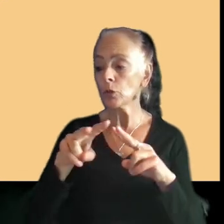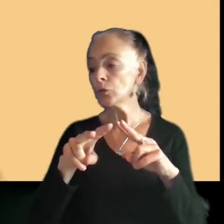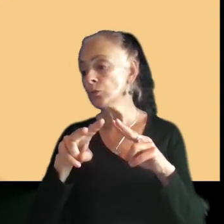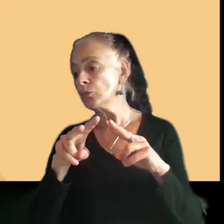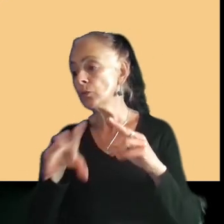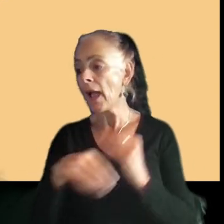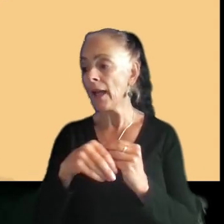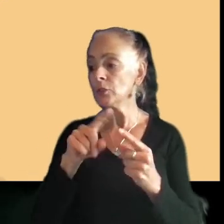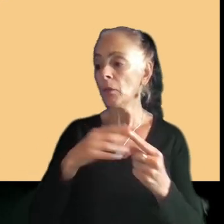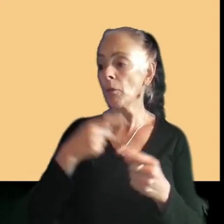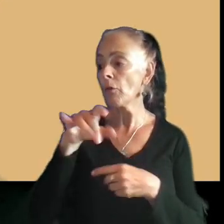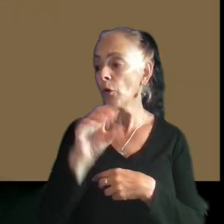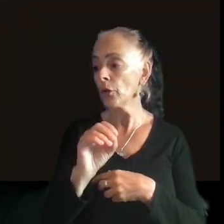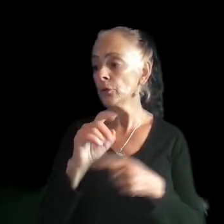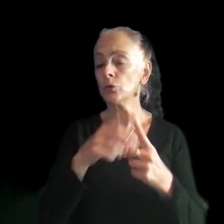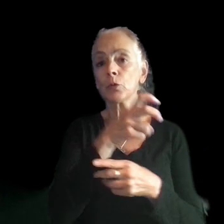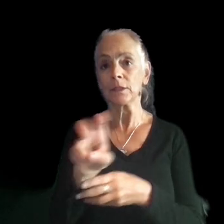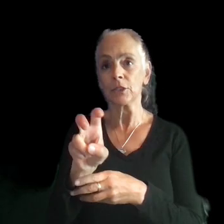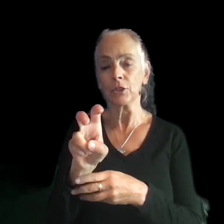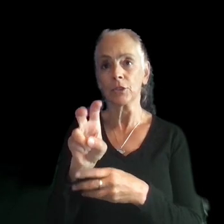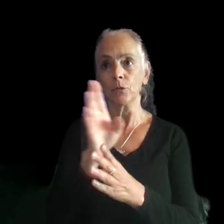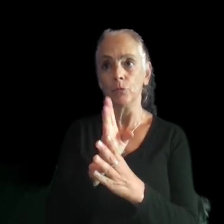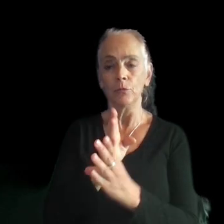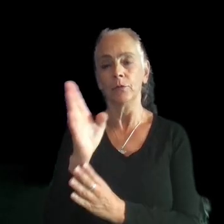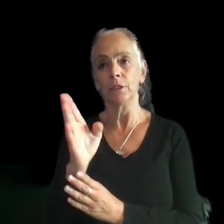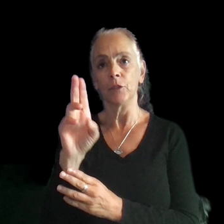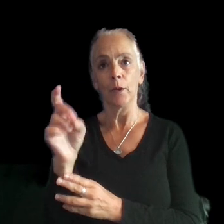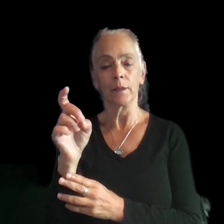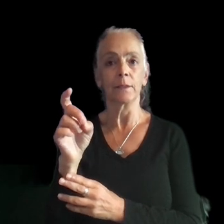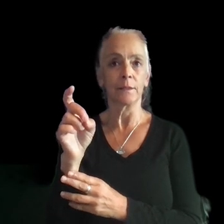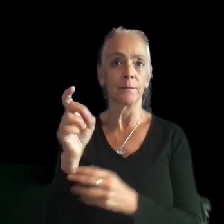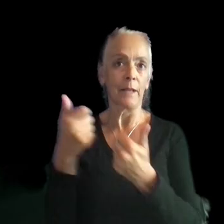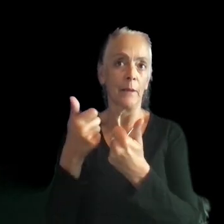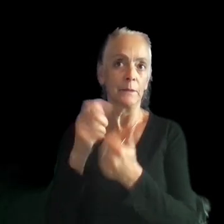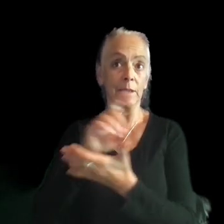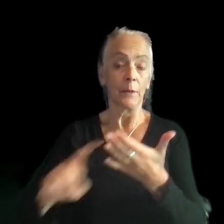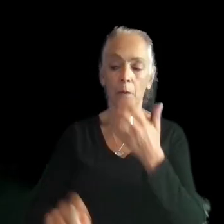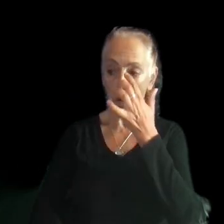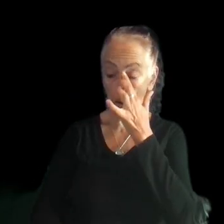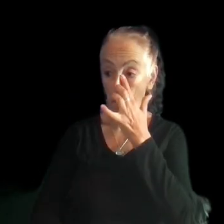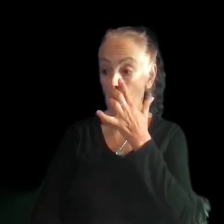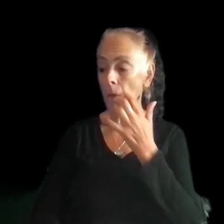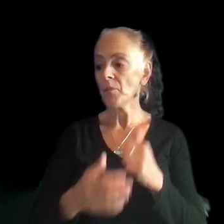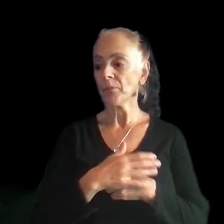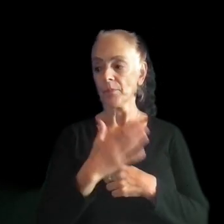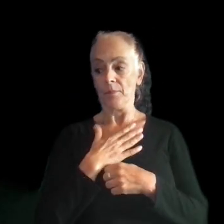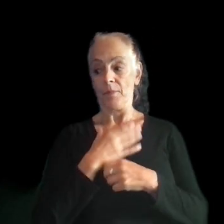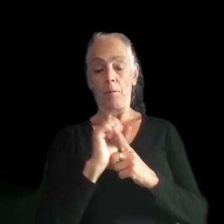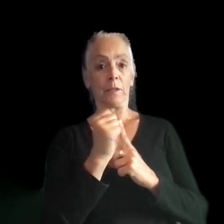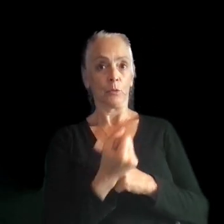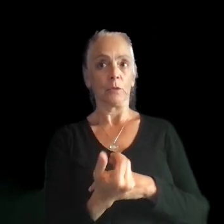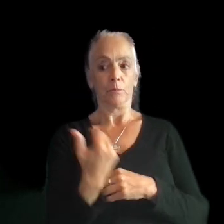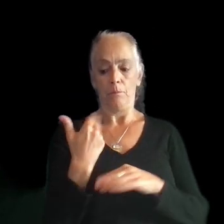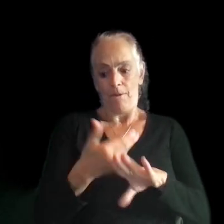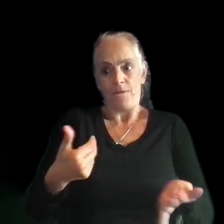transitioning to gain ux design i consider it was my situation before starting